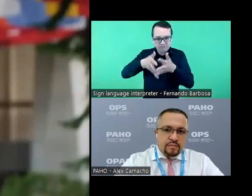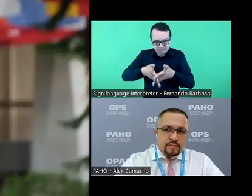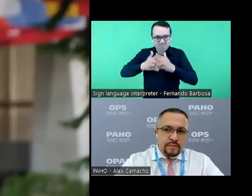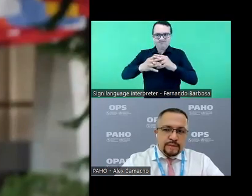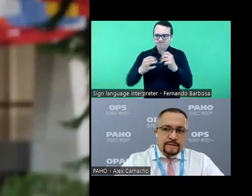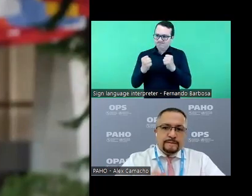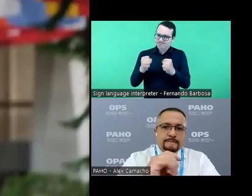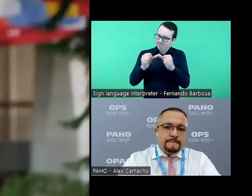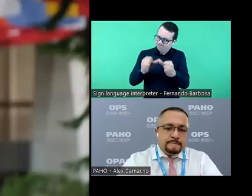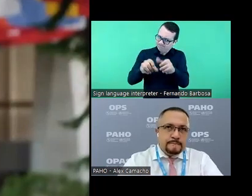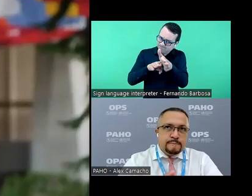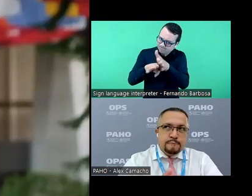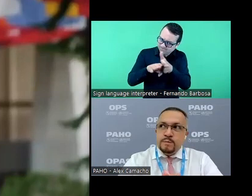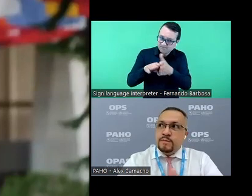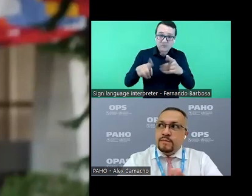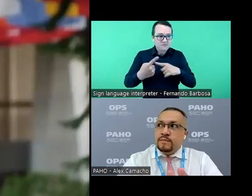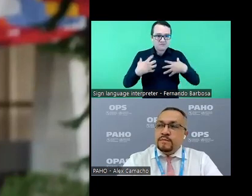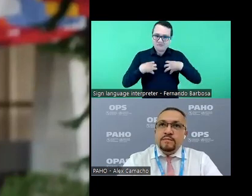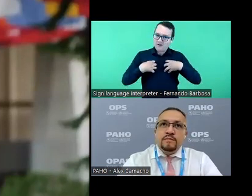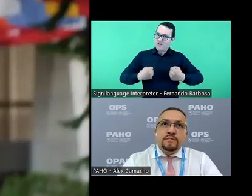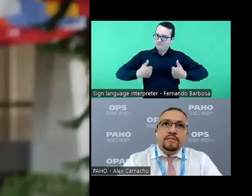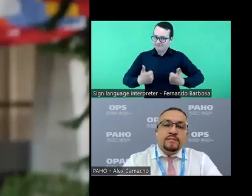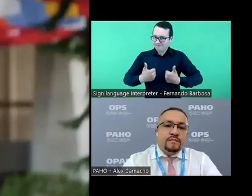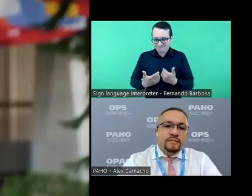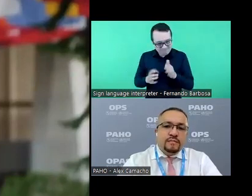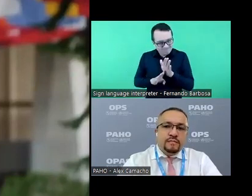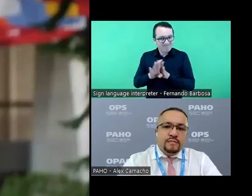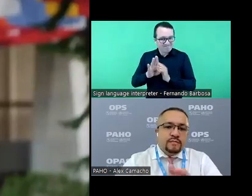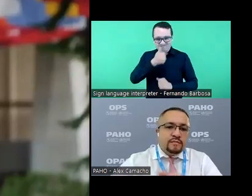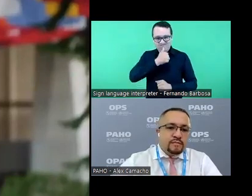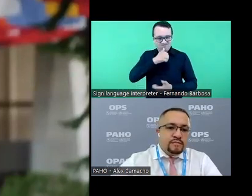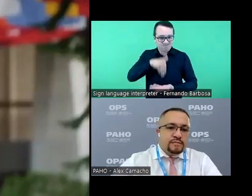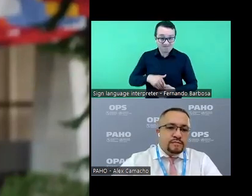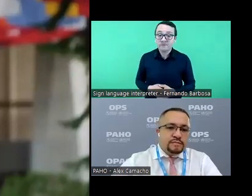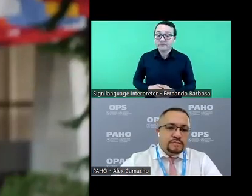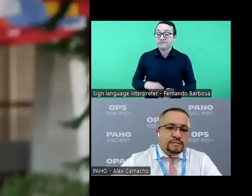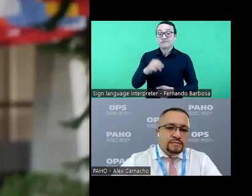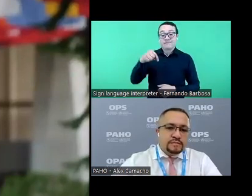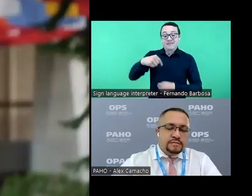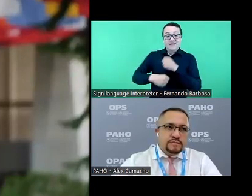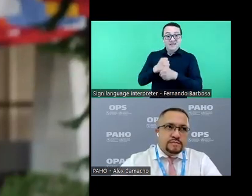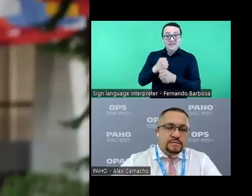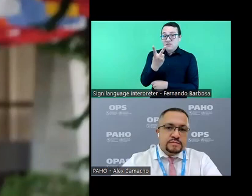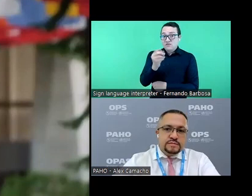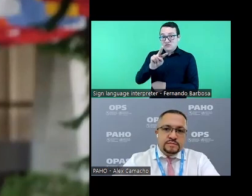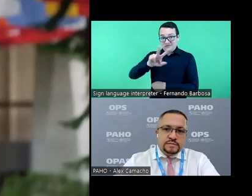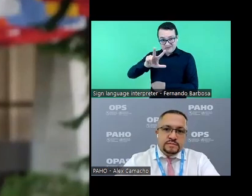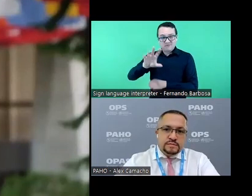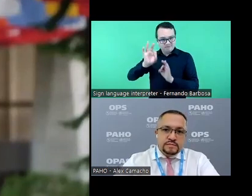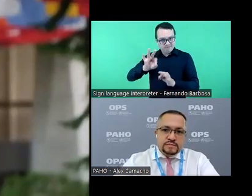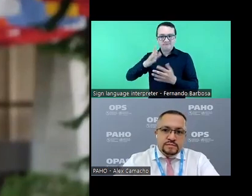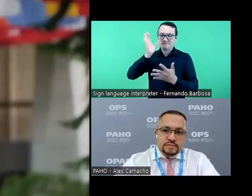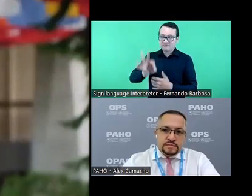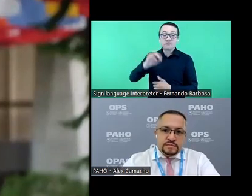and resilient. 2023 marks the midpoint in the implementation of the Sendai Framework for